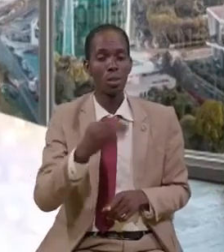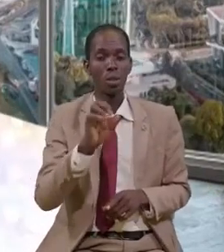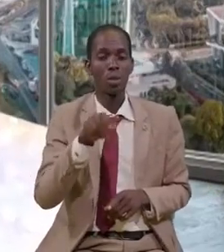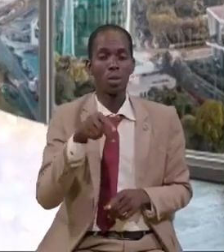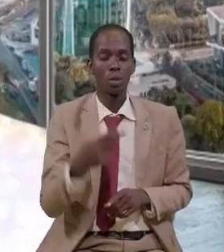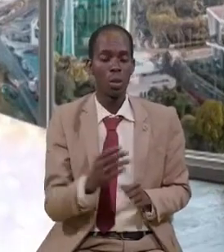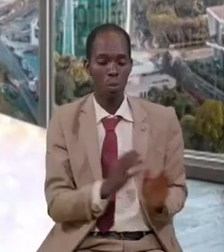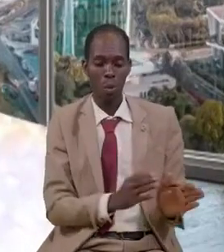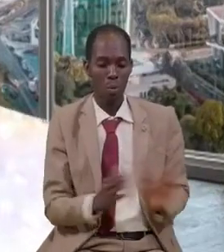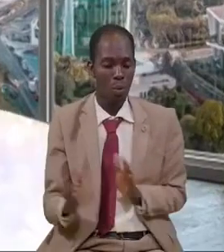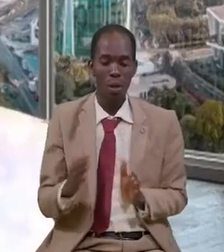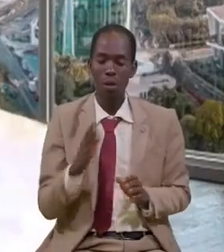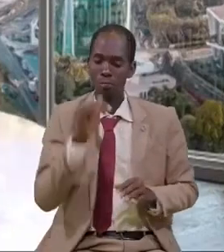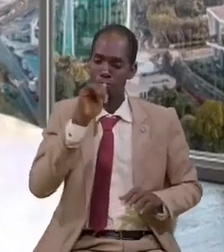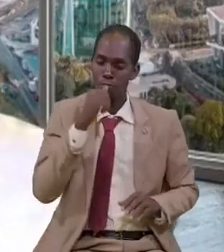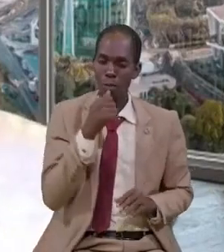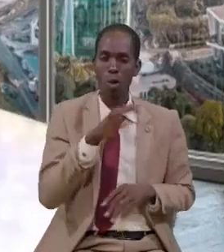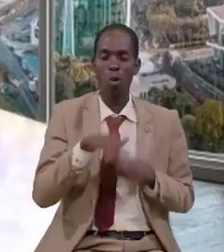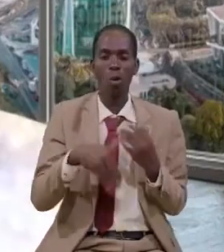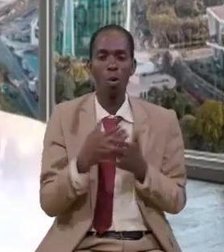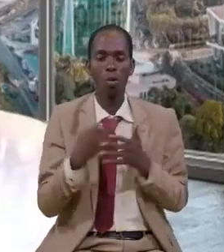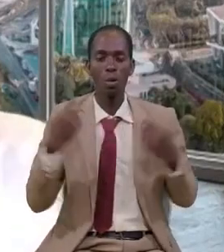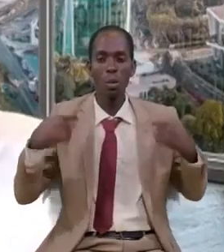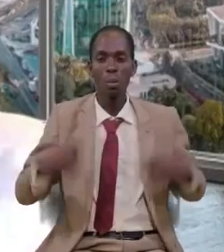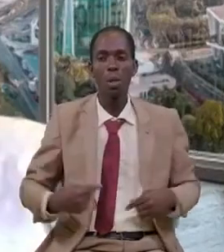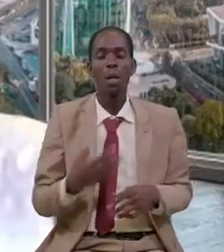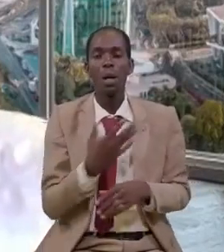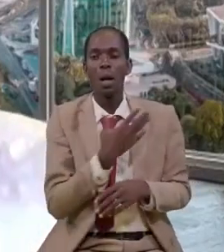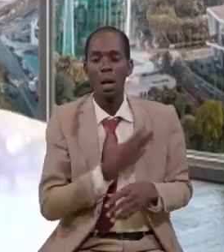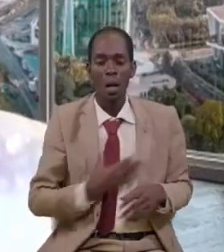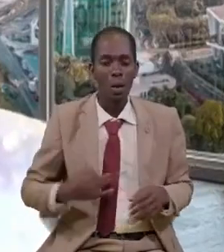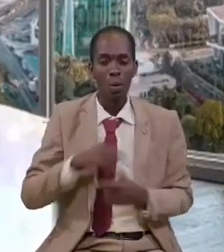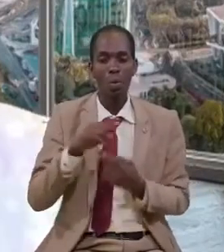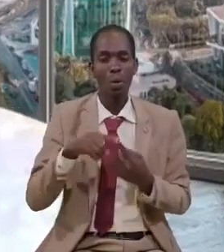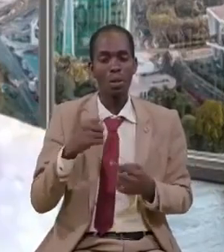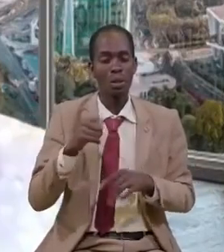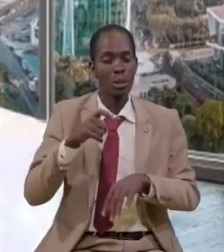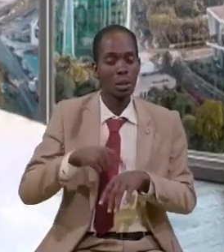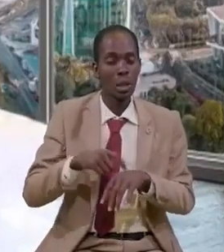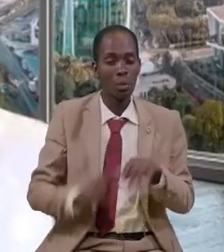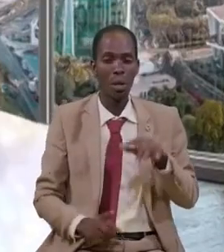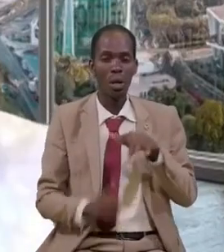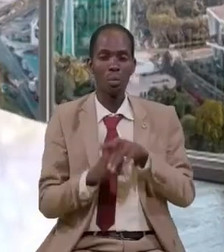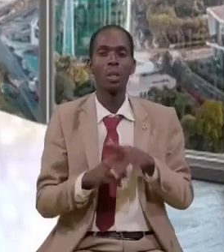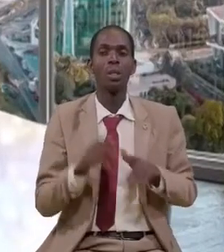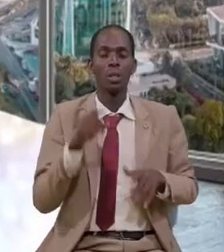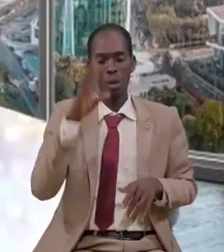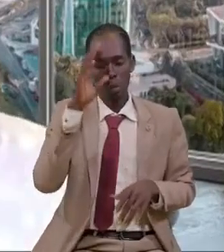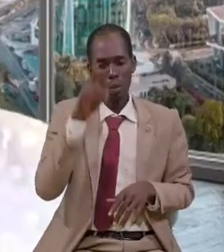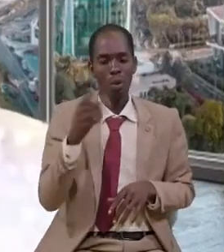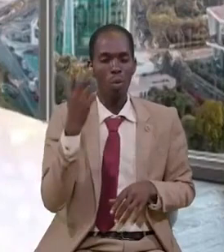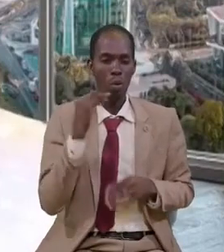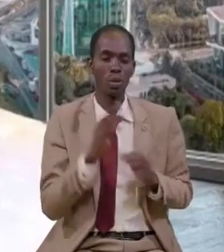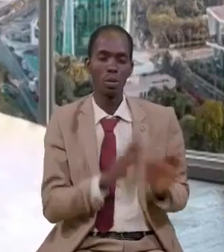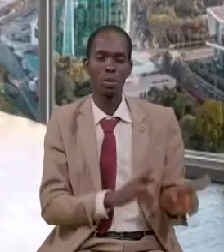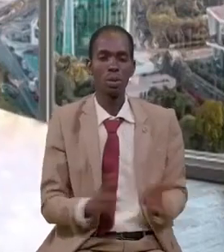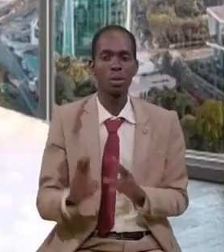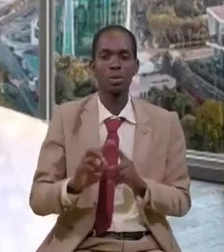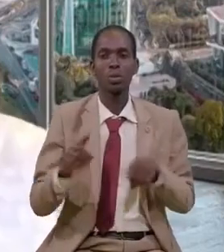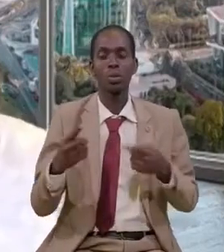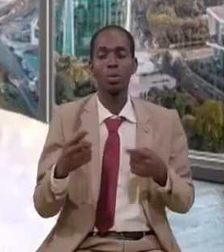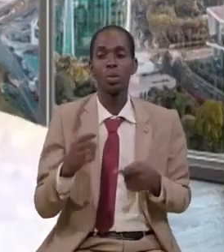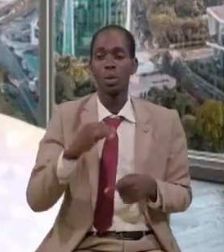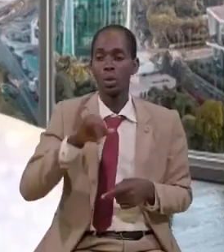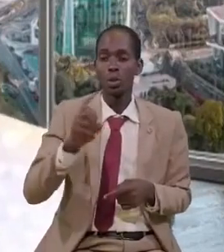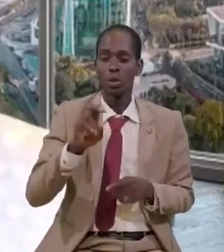him to interpret, he wasn't going all over the place. No, oh, Father, help me. He was ready to go. He interpreted the dream and he